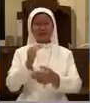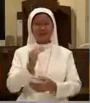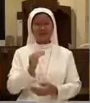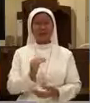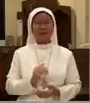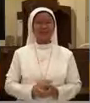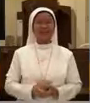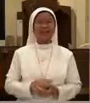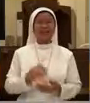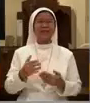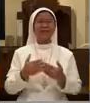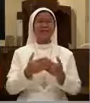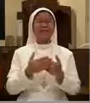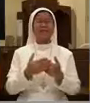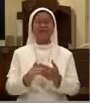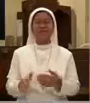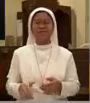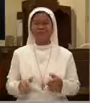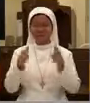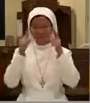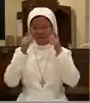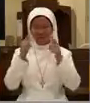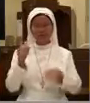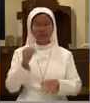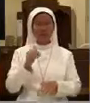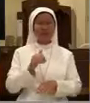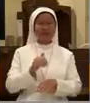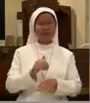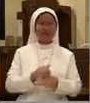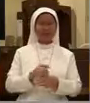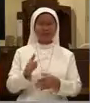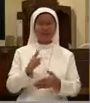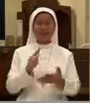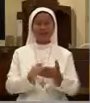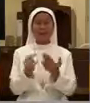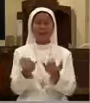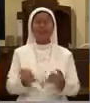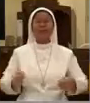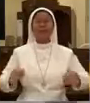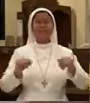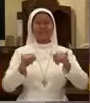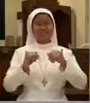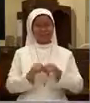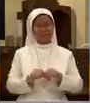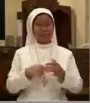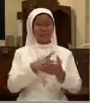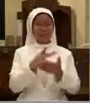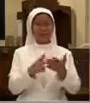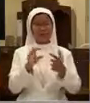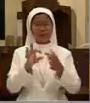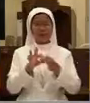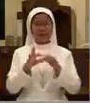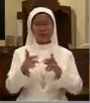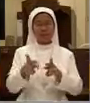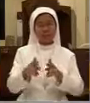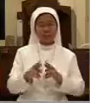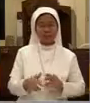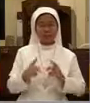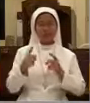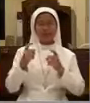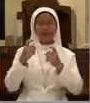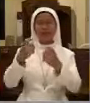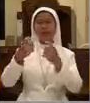After looking at this important element of receiving the gift, who is